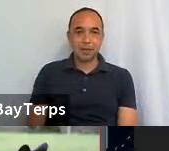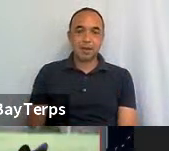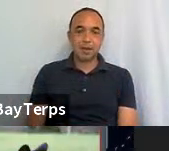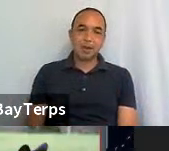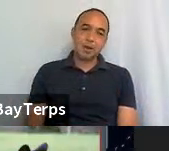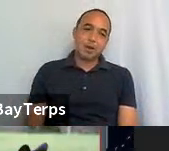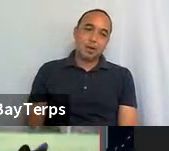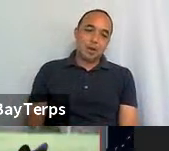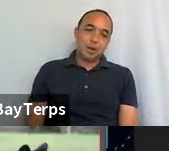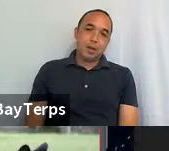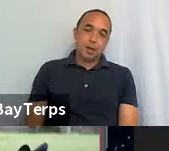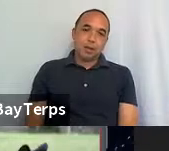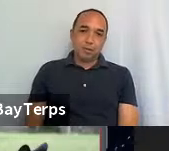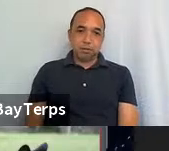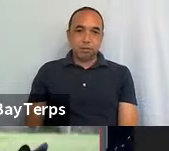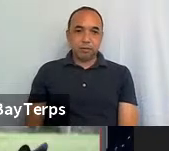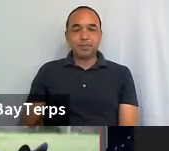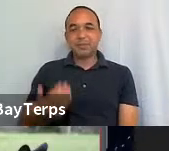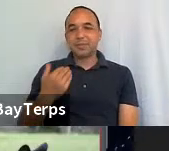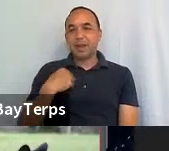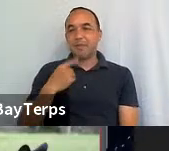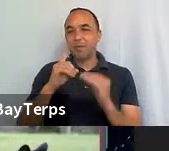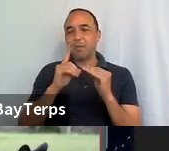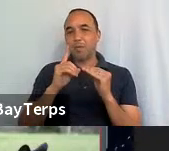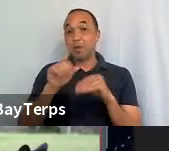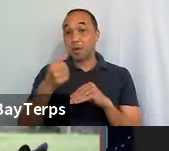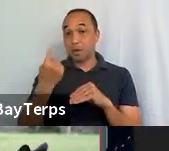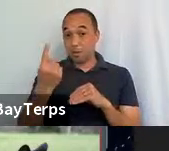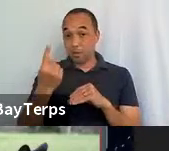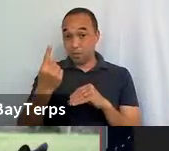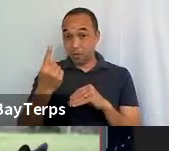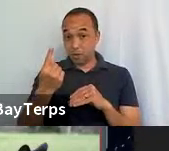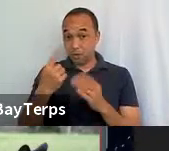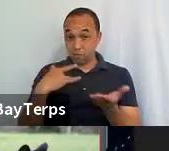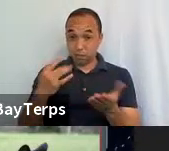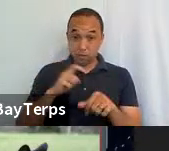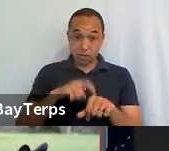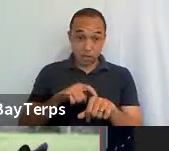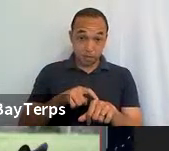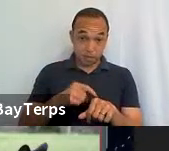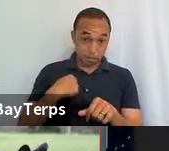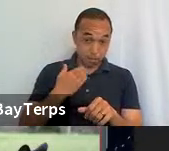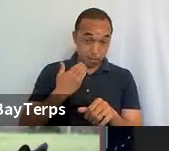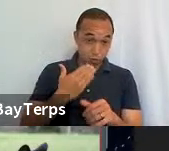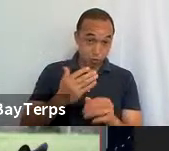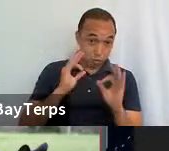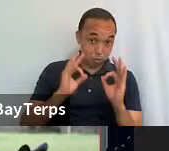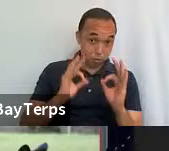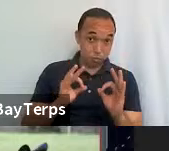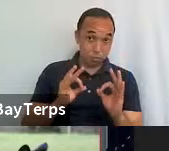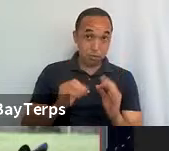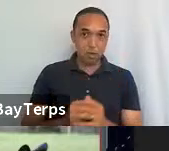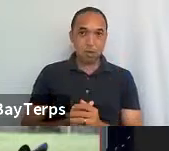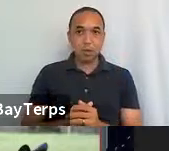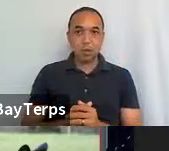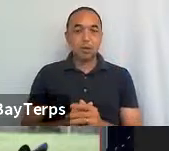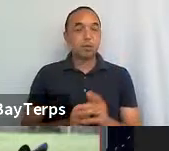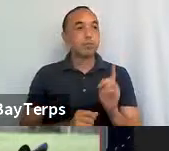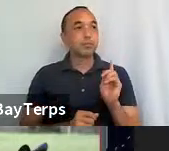Okay, I have another one, Charlie. How are we doing on time? Am I going? You are.